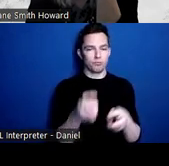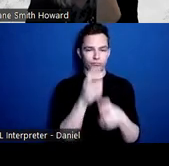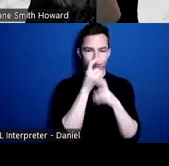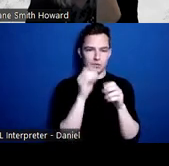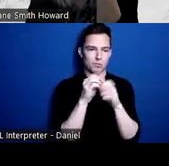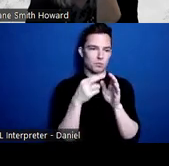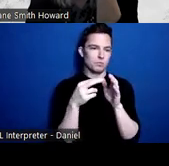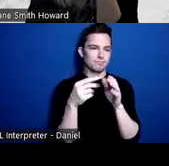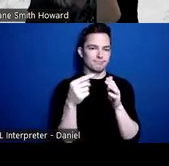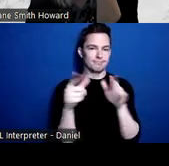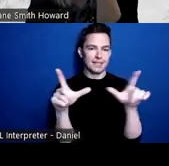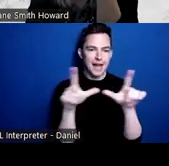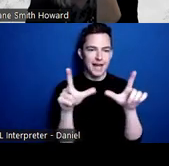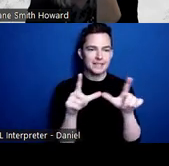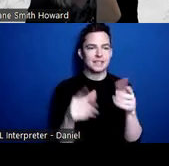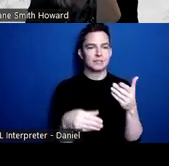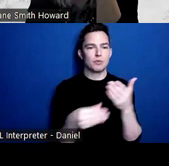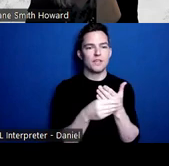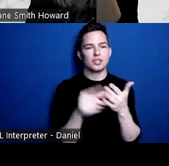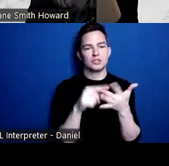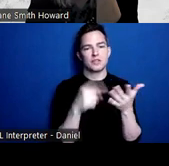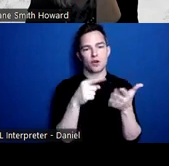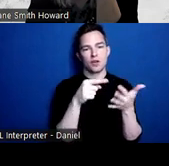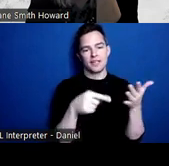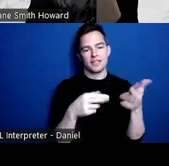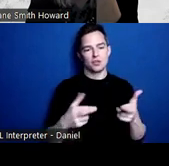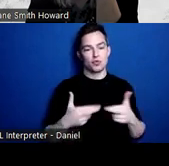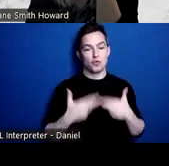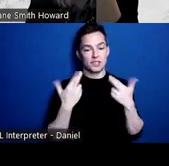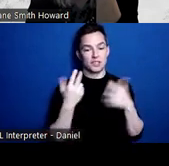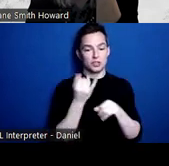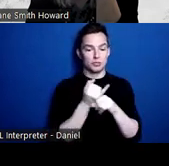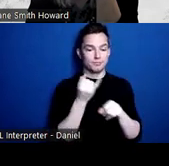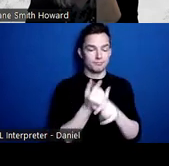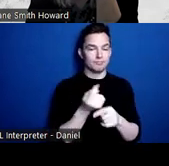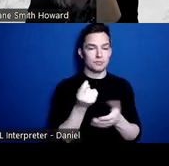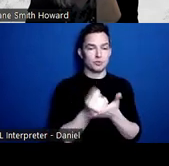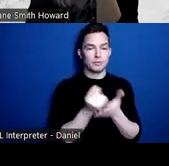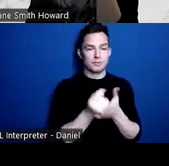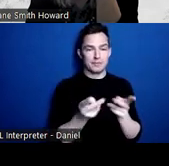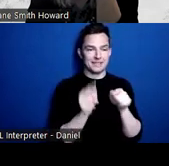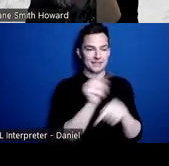regulations and licensing provisions for these residential facilities.